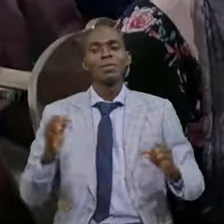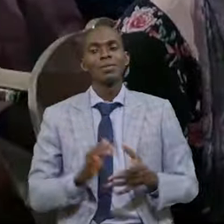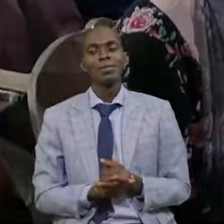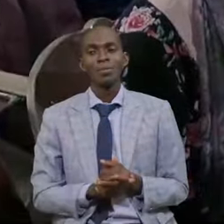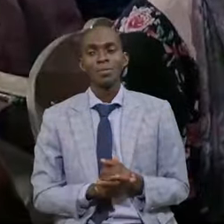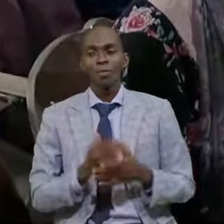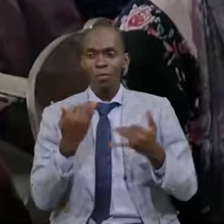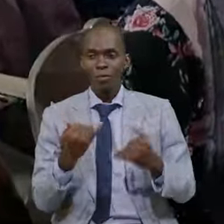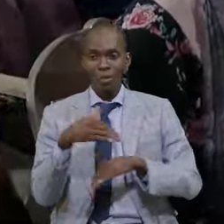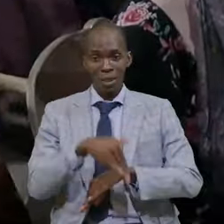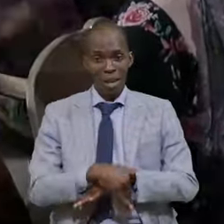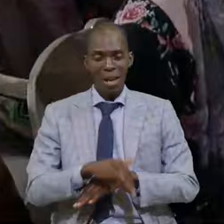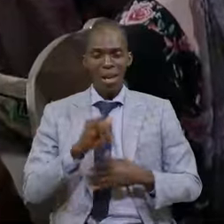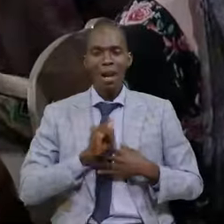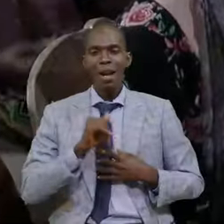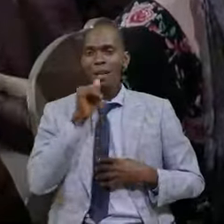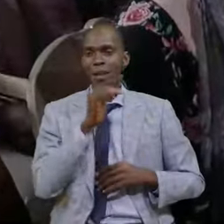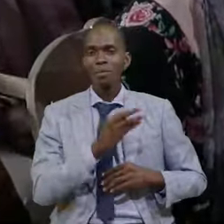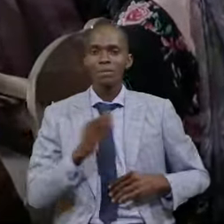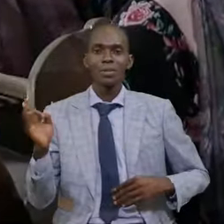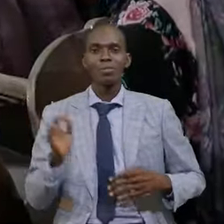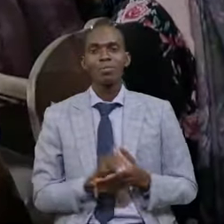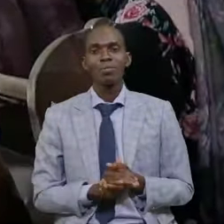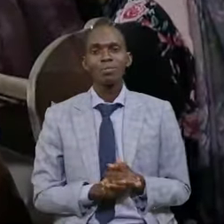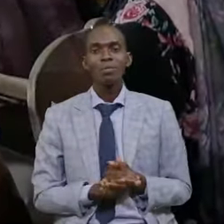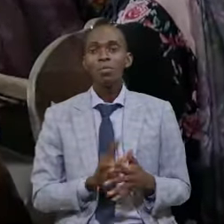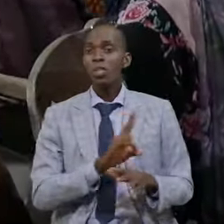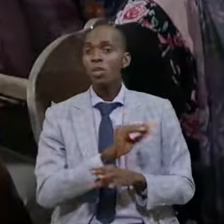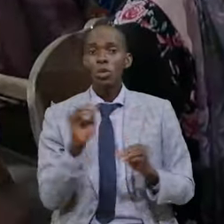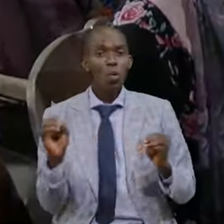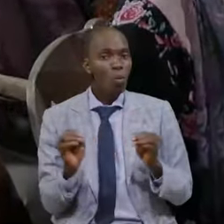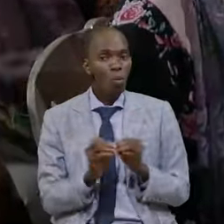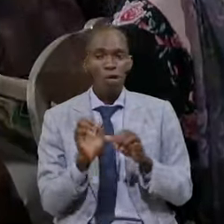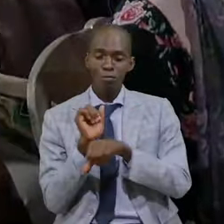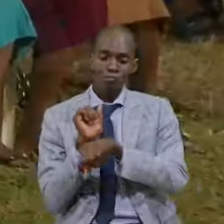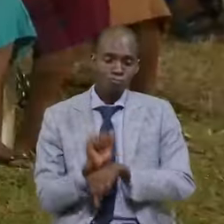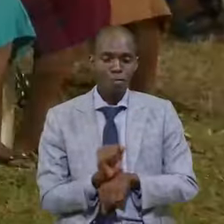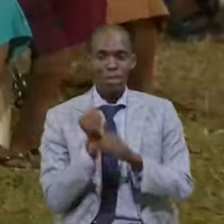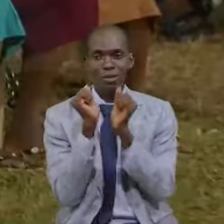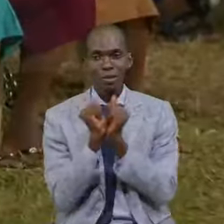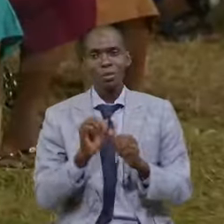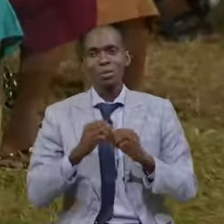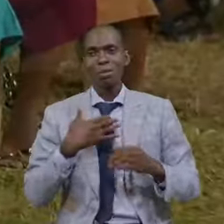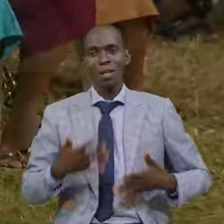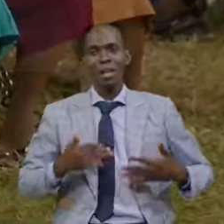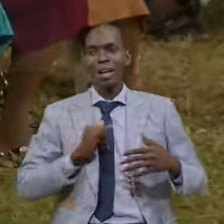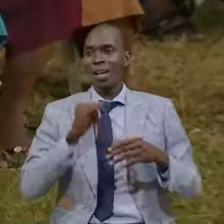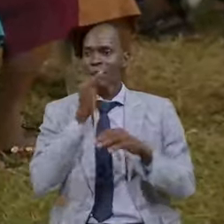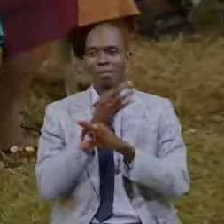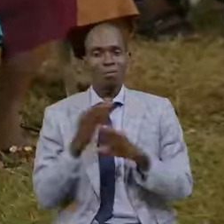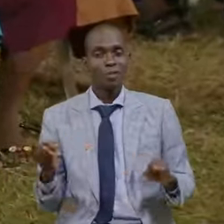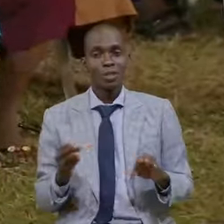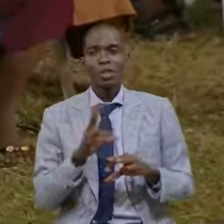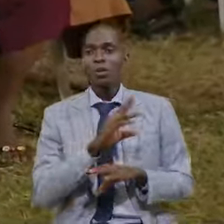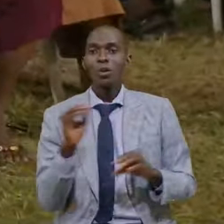Tonight I am free. No more slavery in my life. Tonight I am free. No more sin